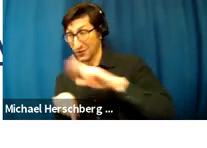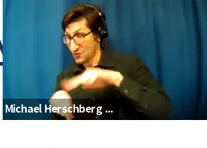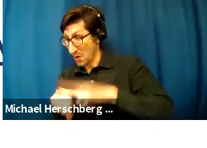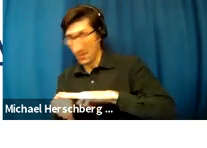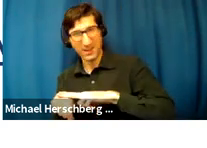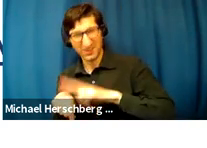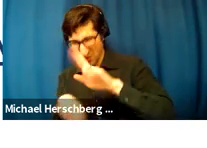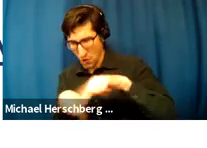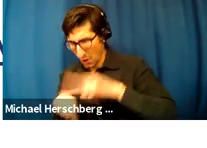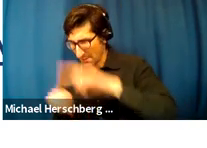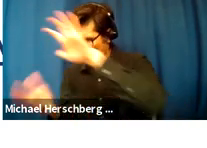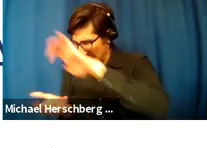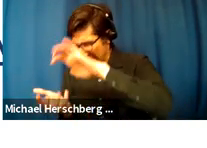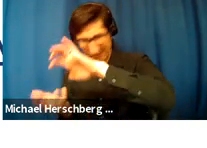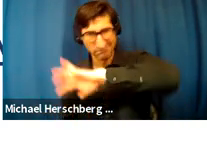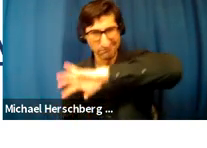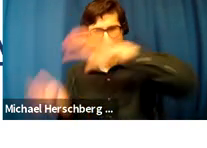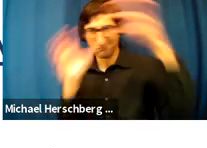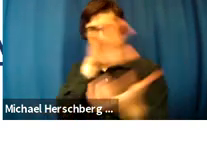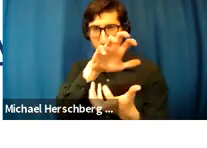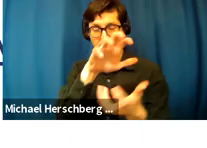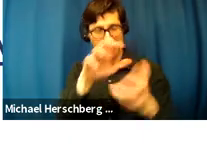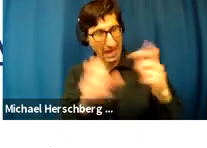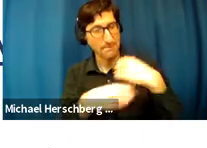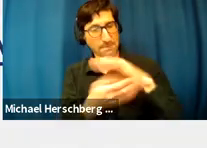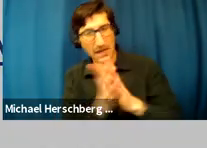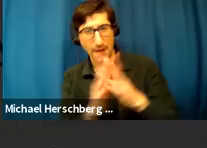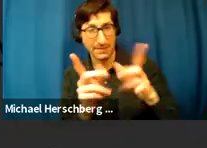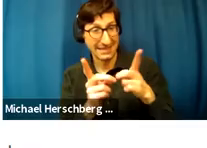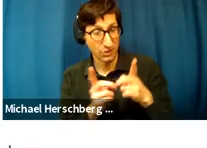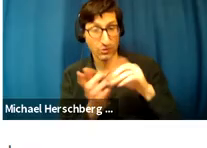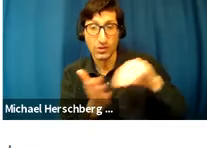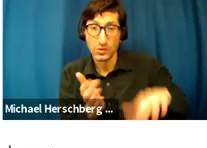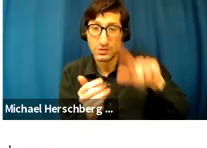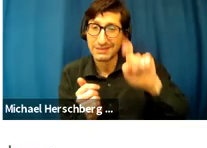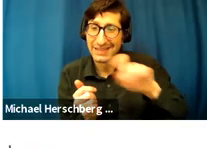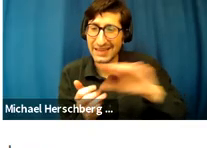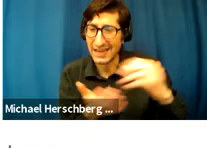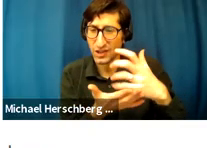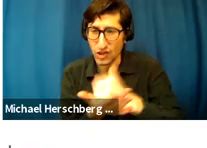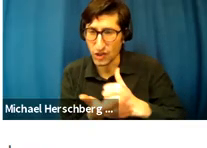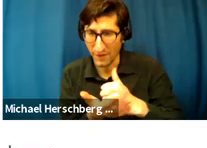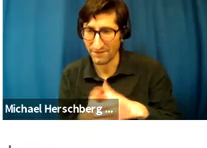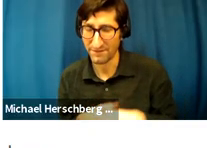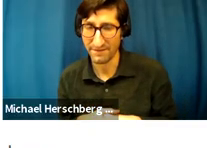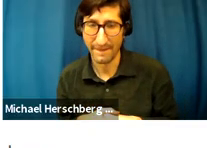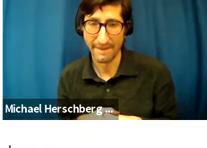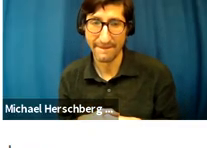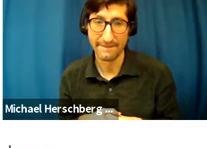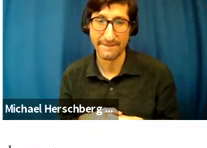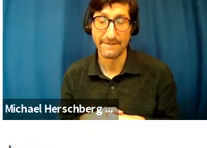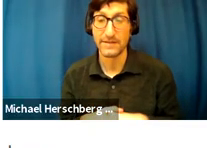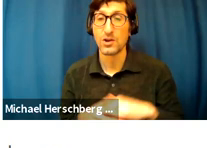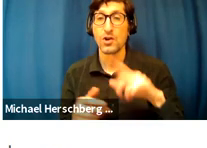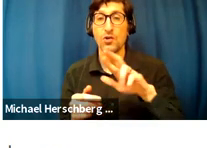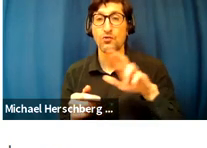normal and transform into the district our students need and deserve. We are launching the work of Reimagine for